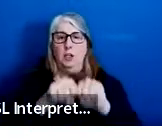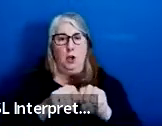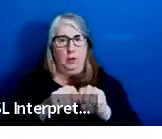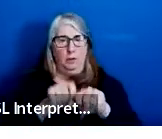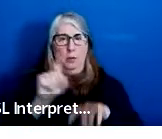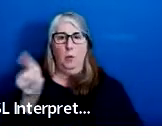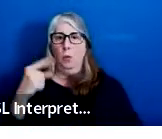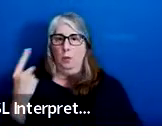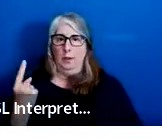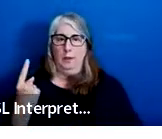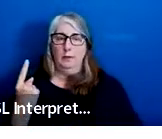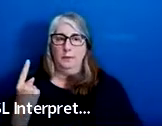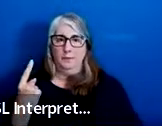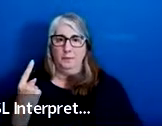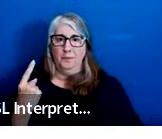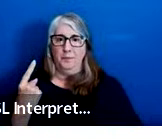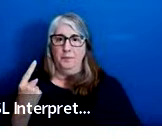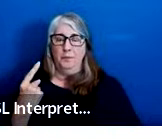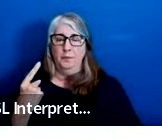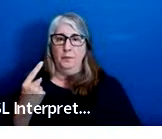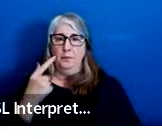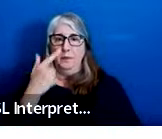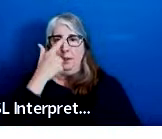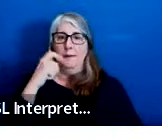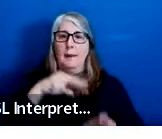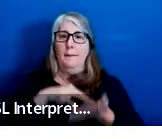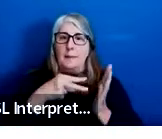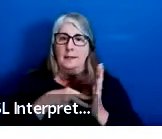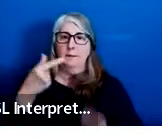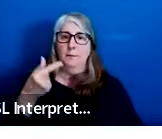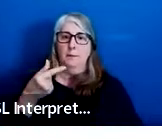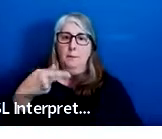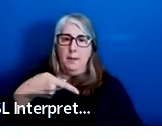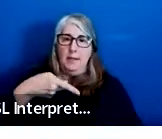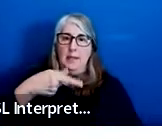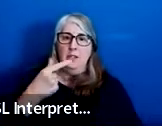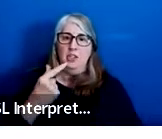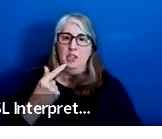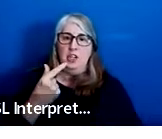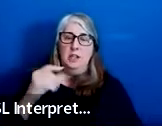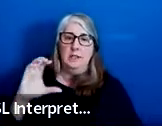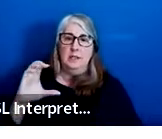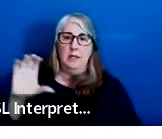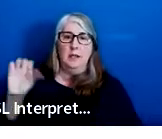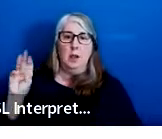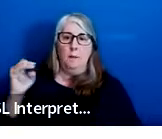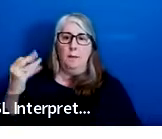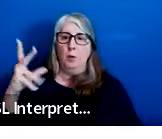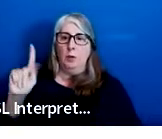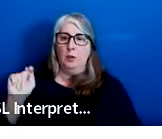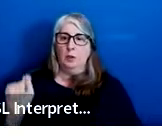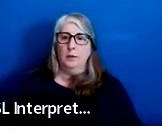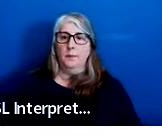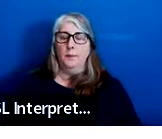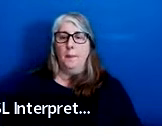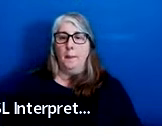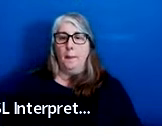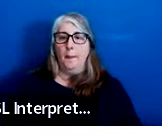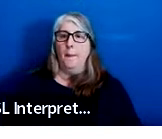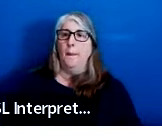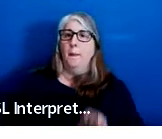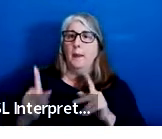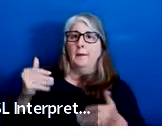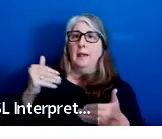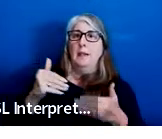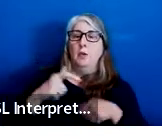cart, indicating that it's PGC compost. Great point, Ms. Denise. I noticed we're approaching